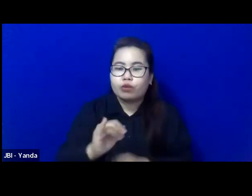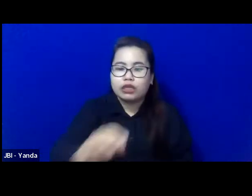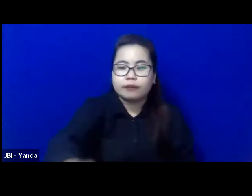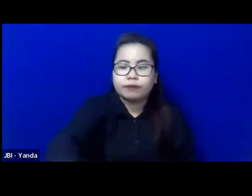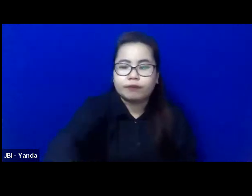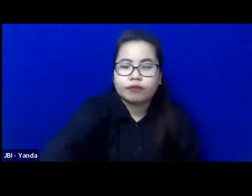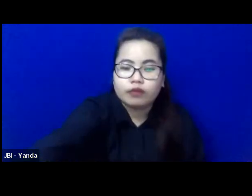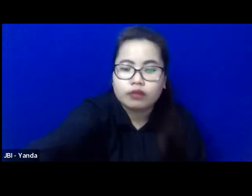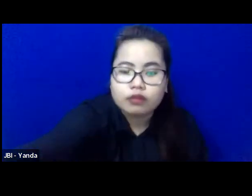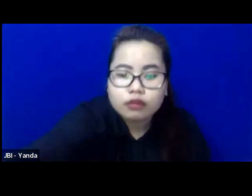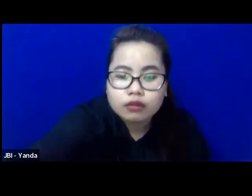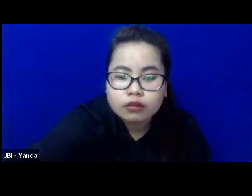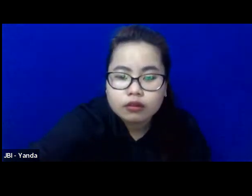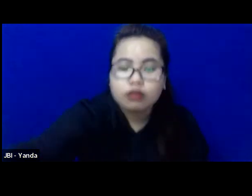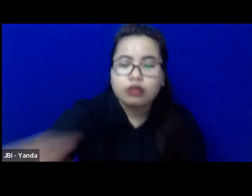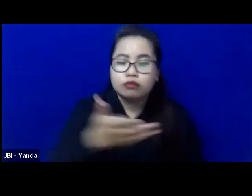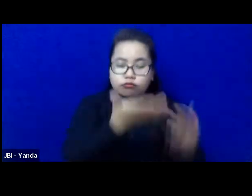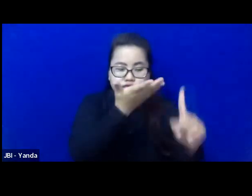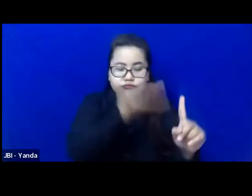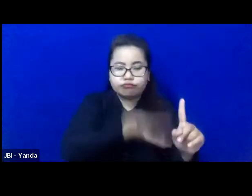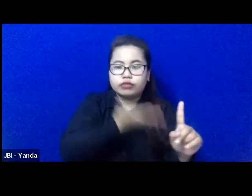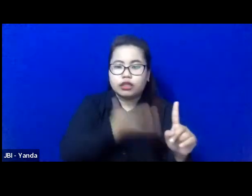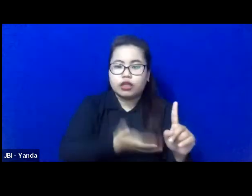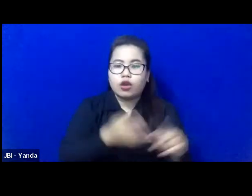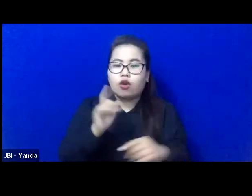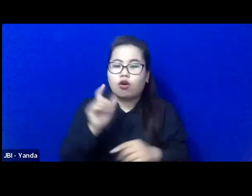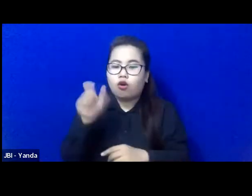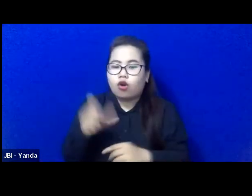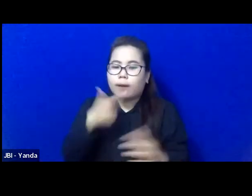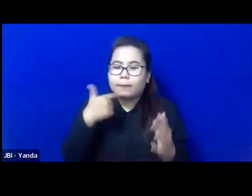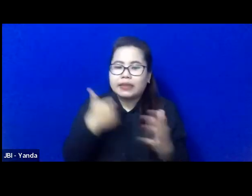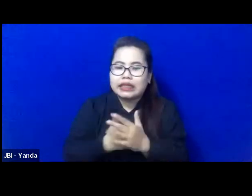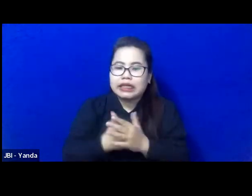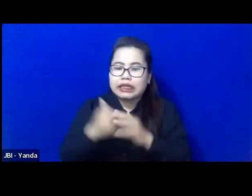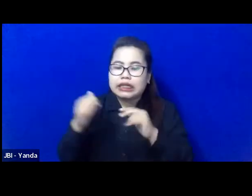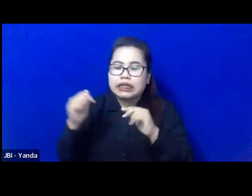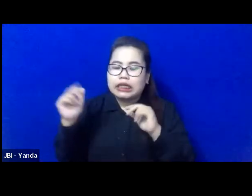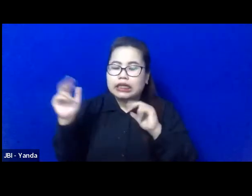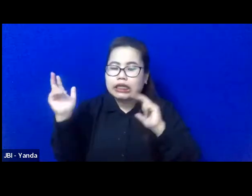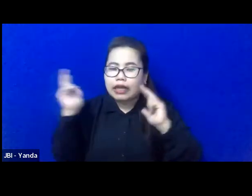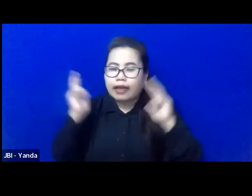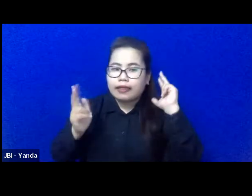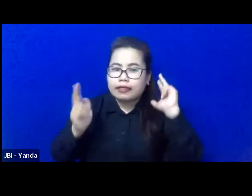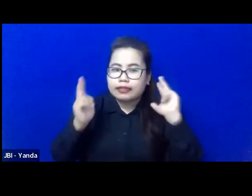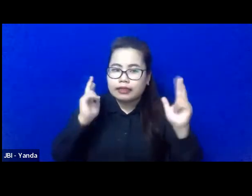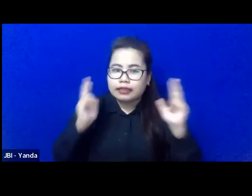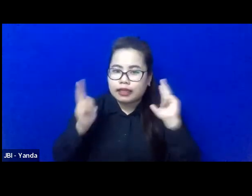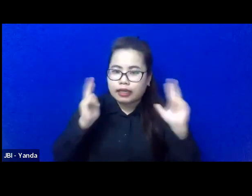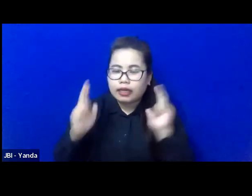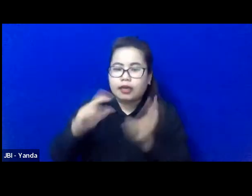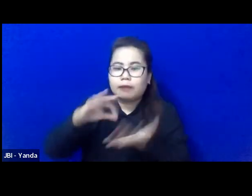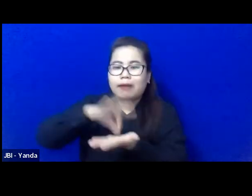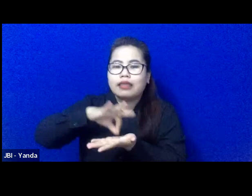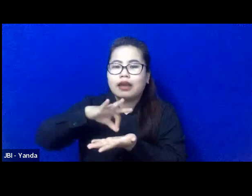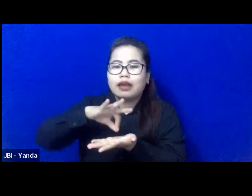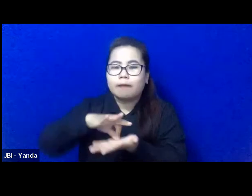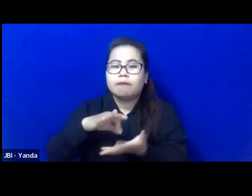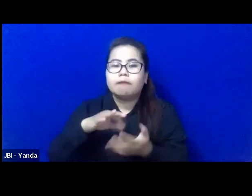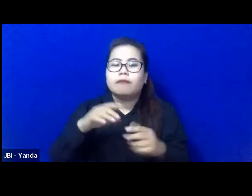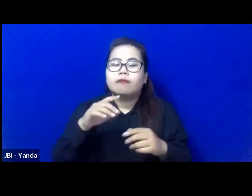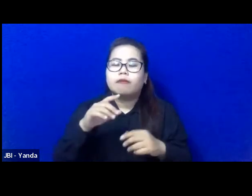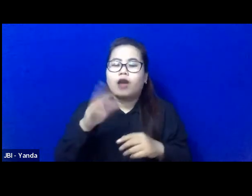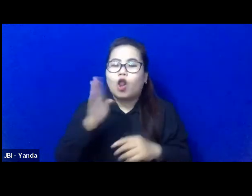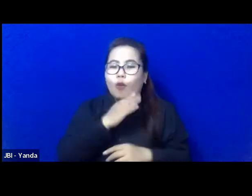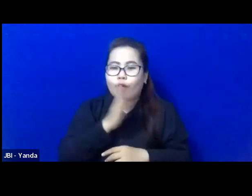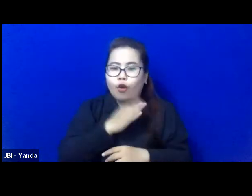Tenggara Barat, in Lombok or Mataram, yeah, in Lombok, NTB. So he works for